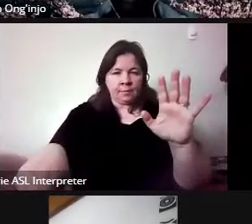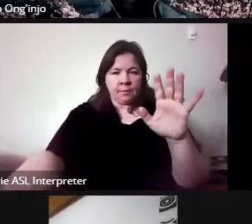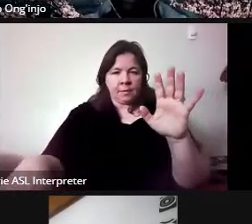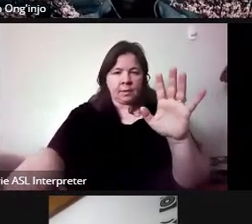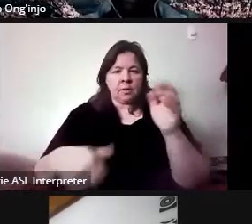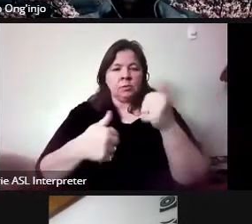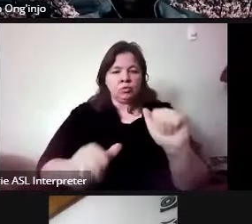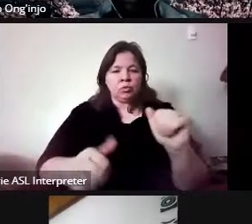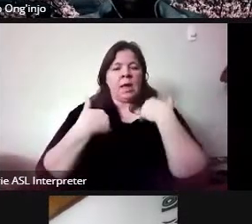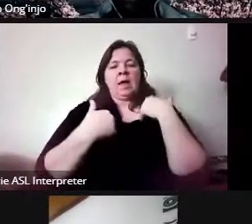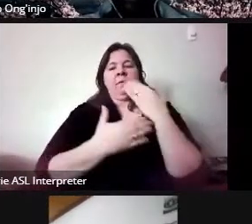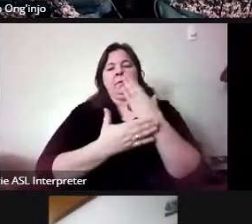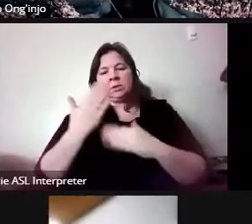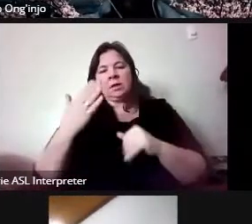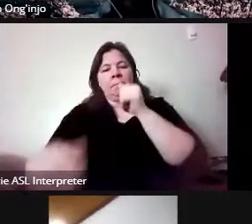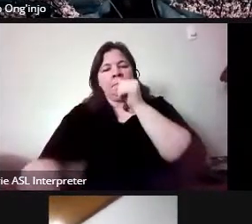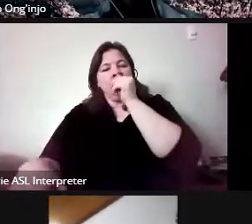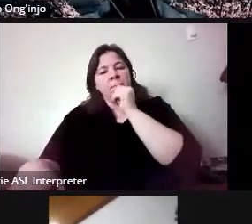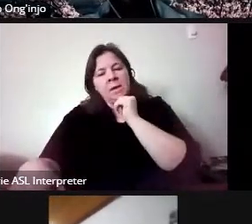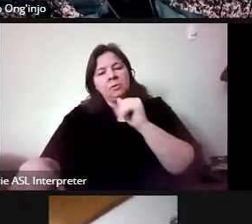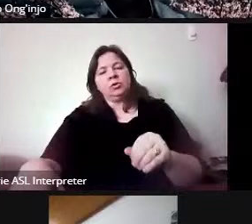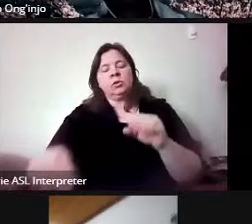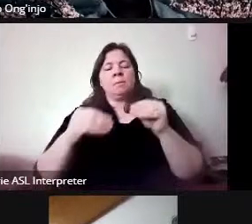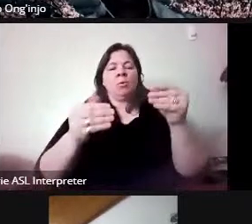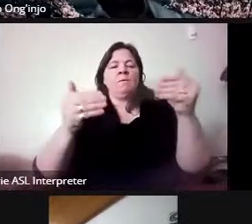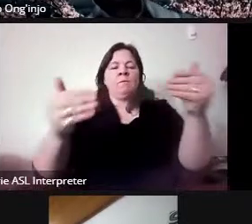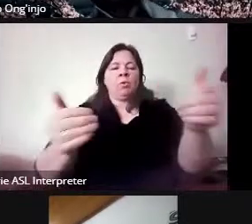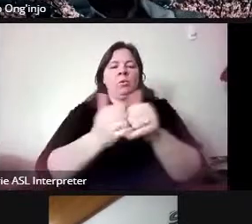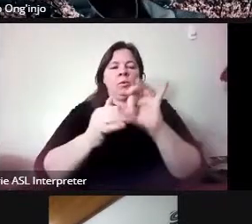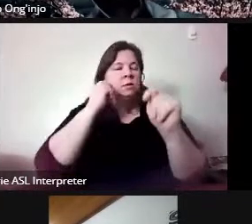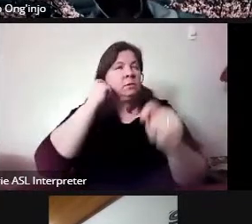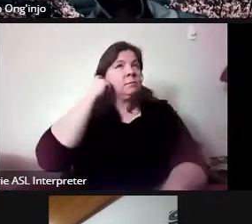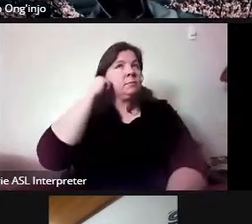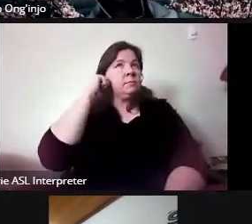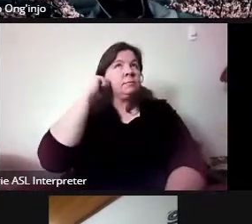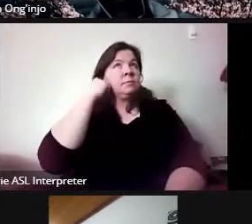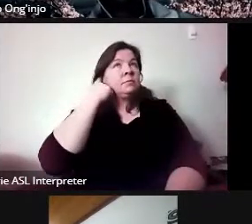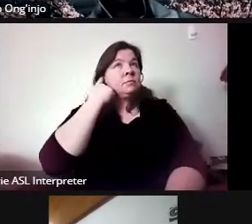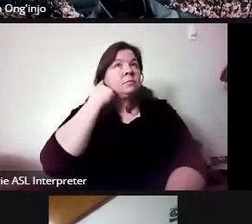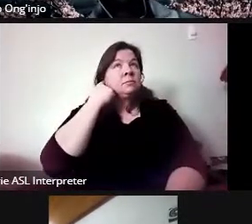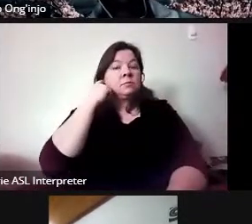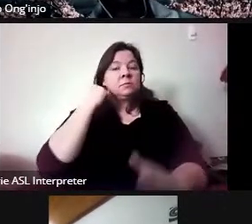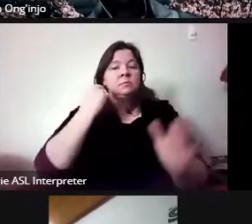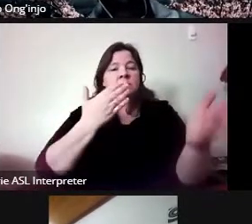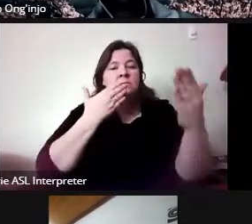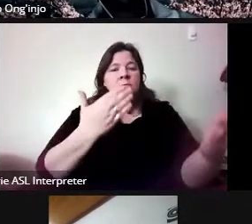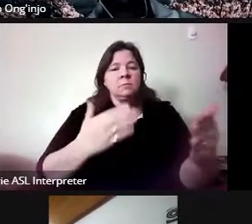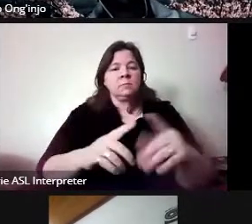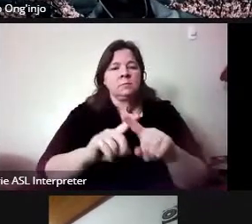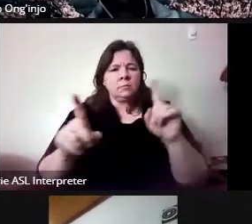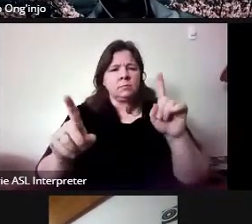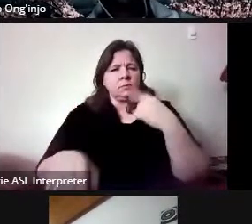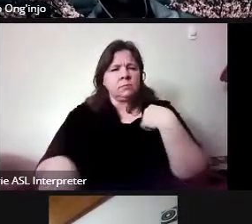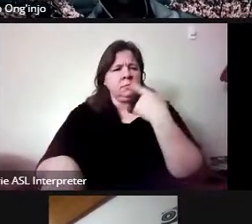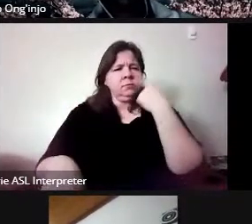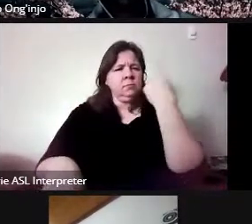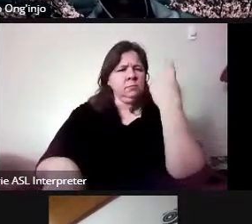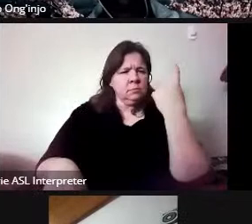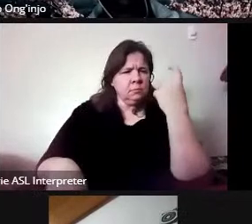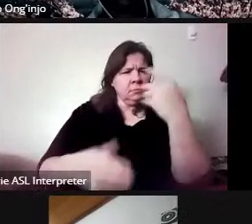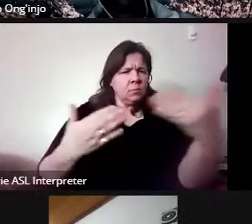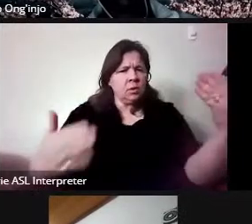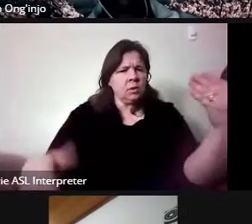exercise some patience, I think that would be the best way to move forward with it. Okay, thank you. But let me say one more